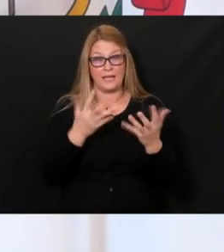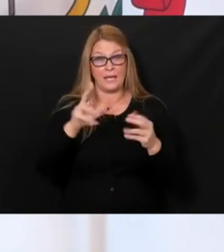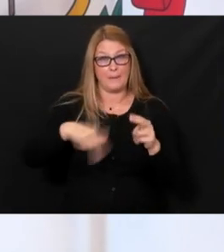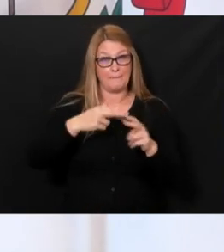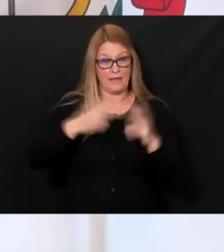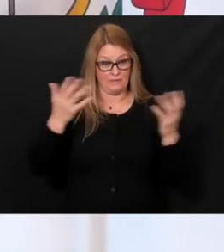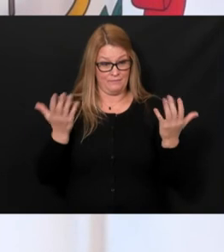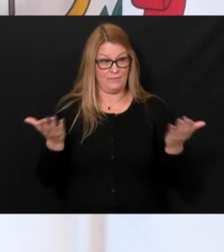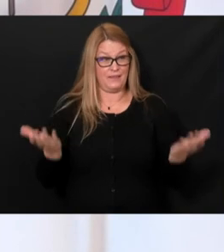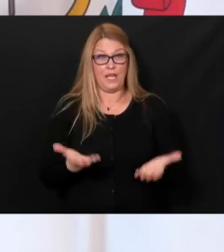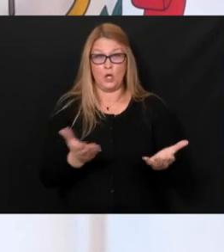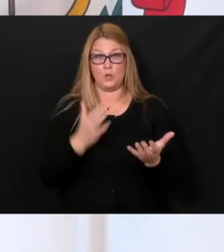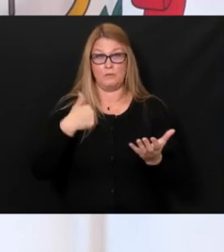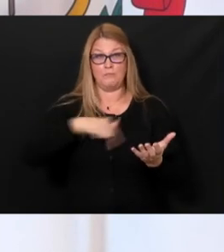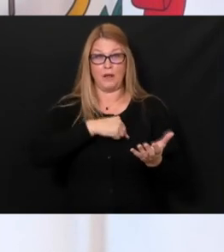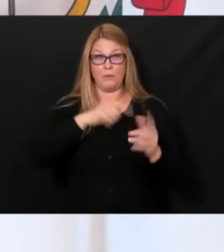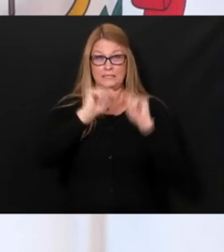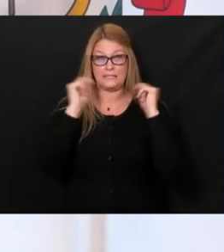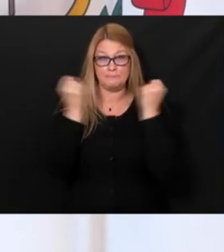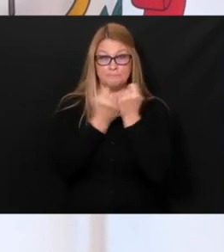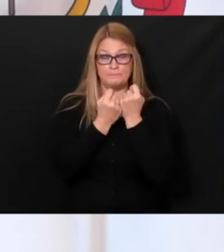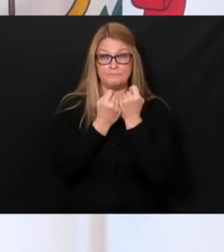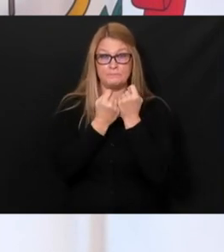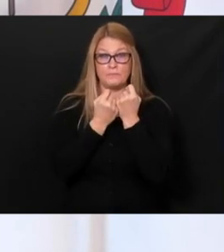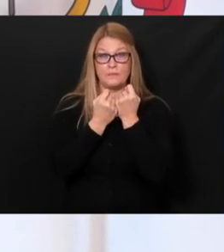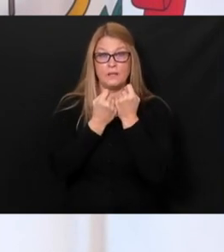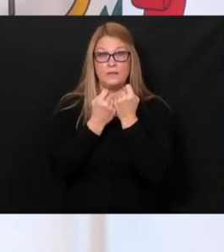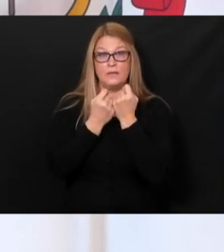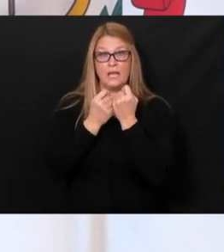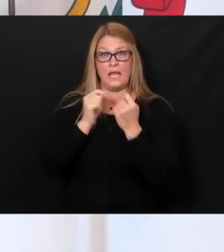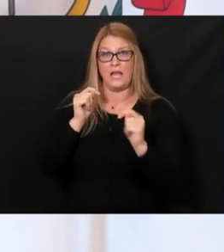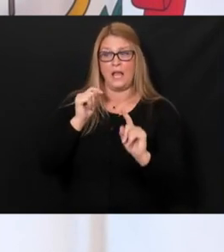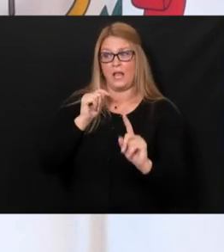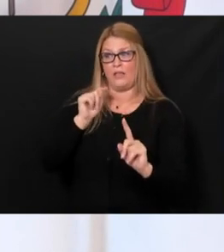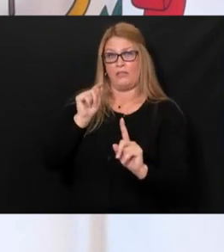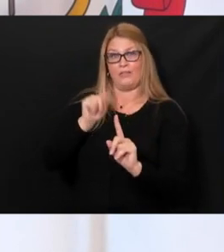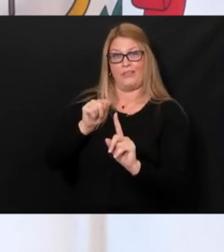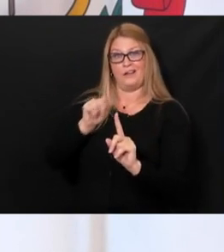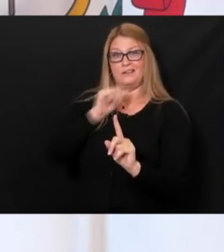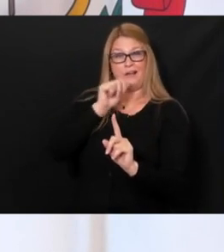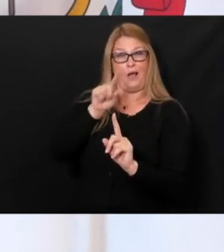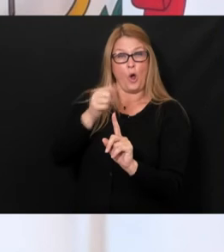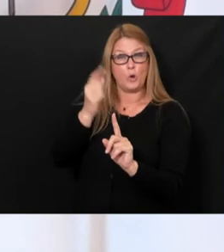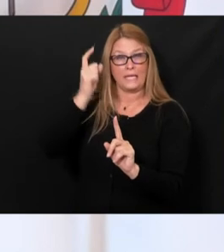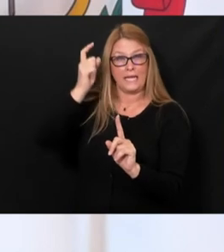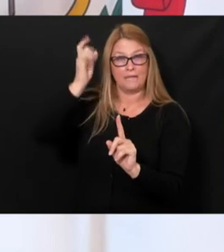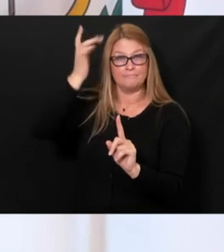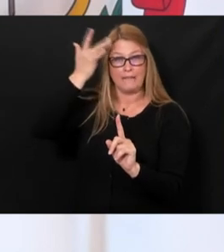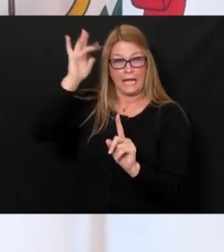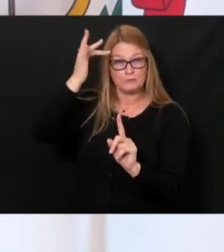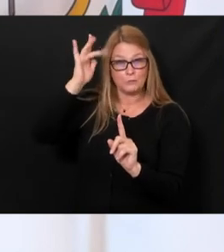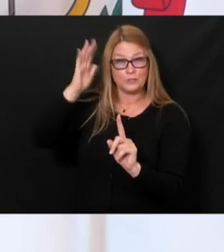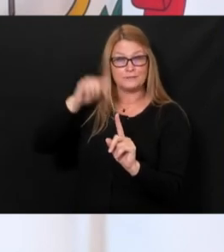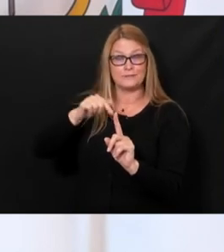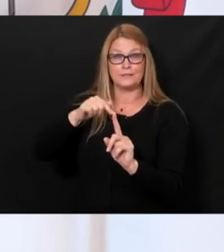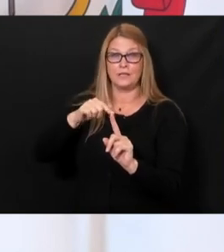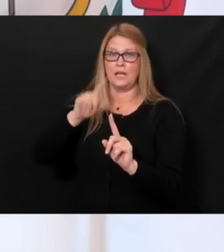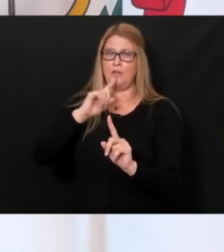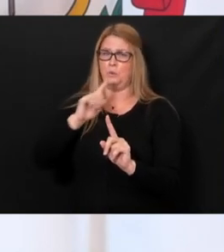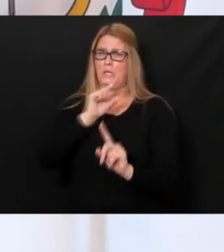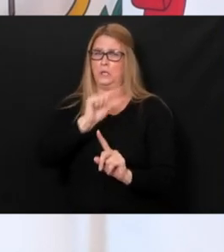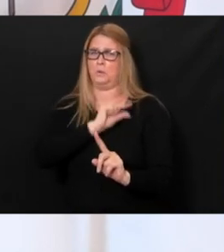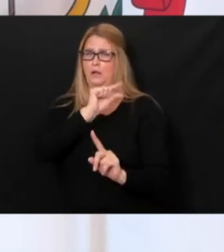here is not only are the experts phenomenally qualified, and not only